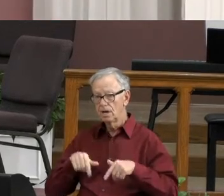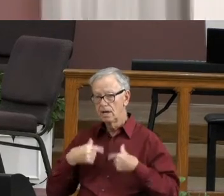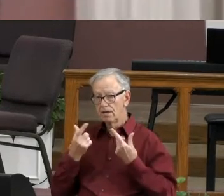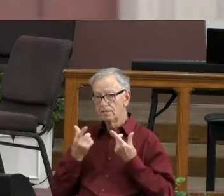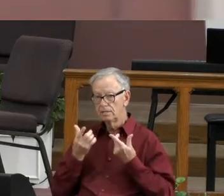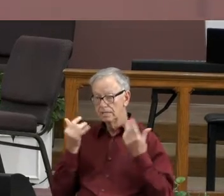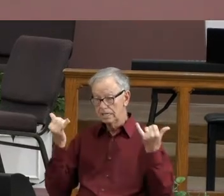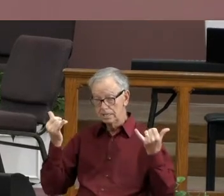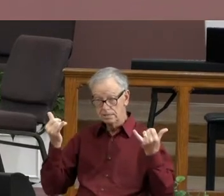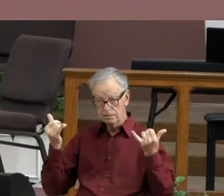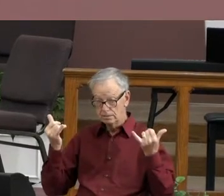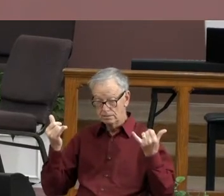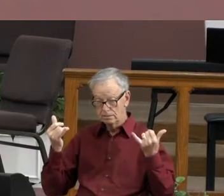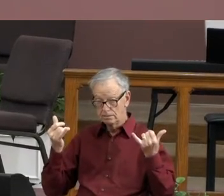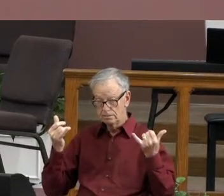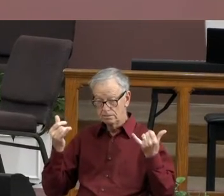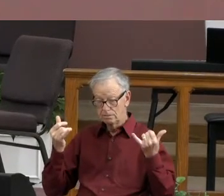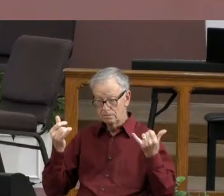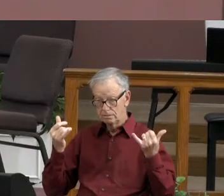Now,